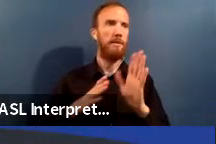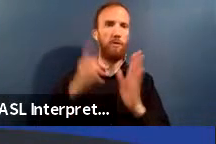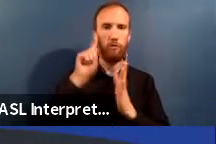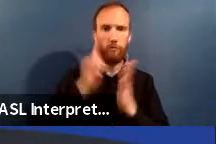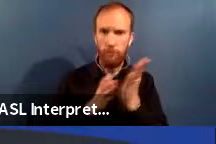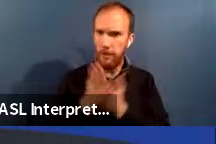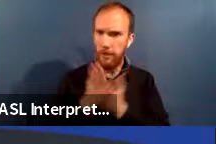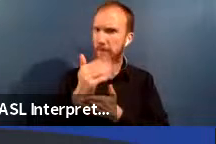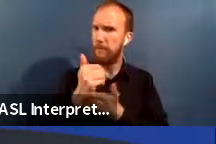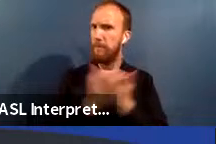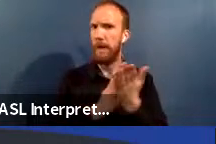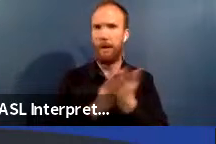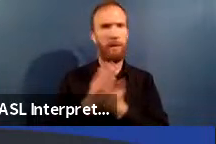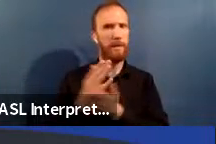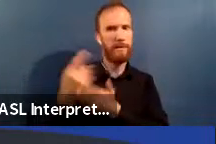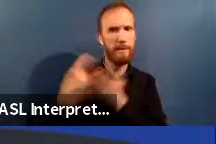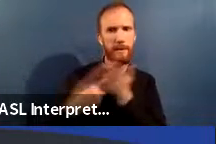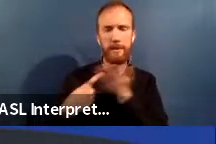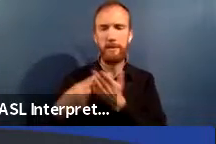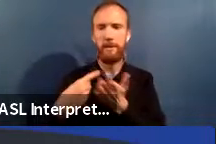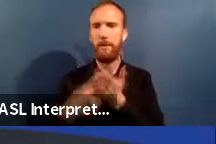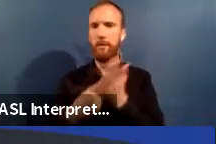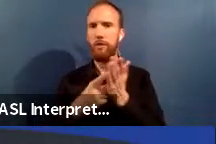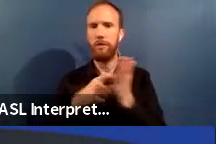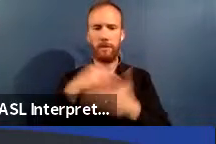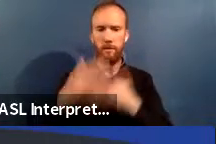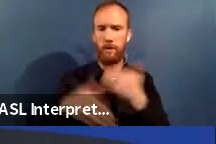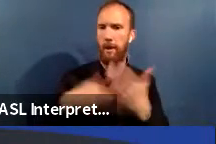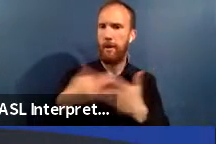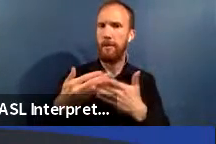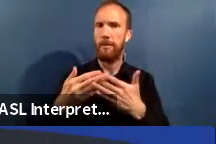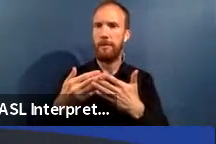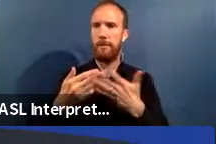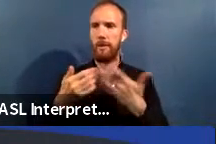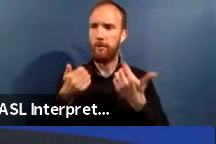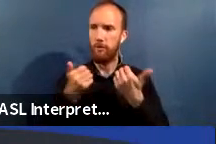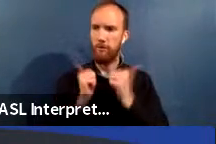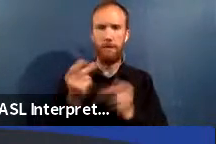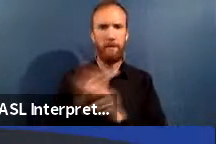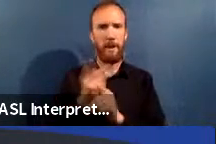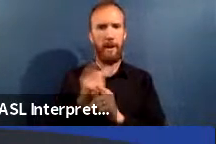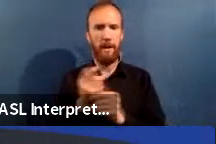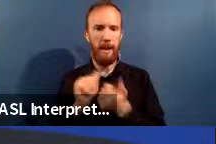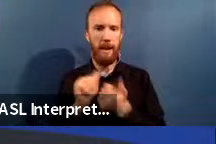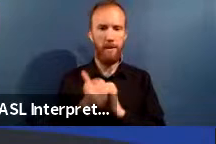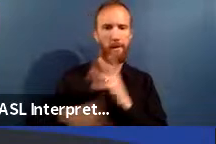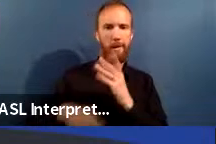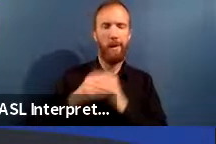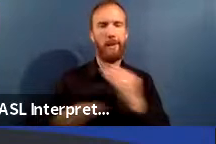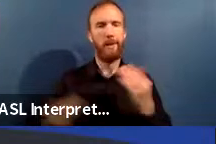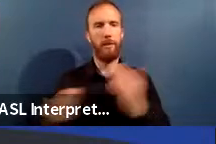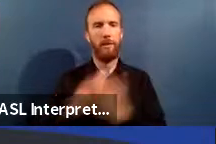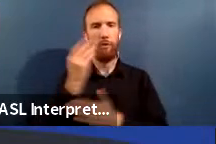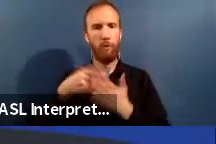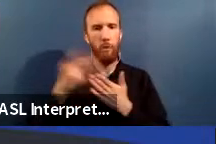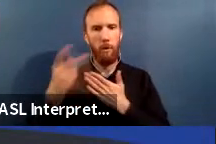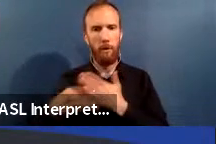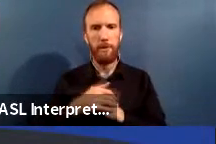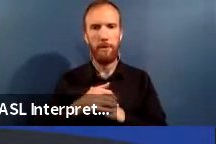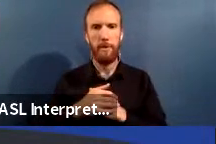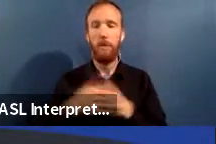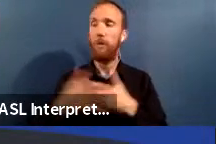and clarity in how academic programs are added to schools, and to improve the equity of access to